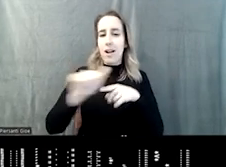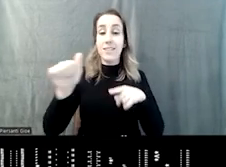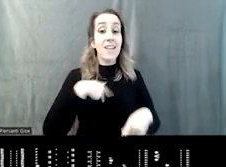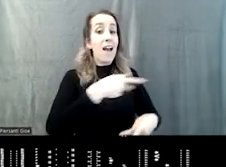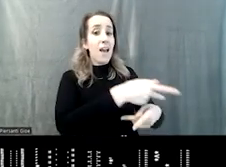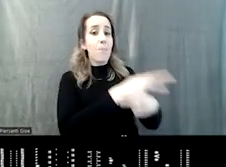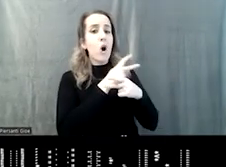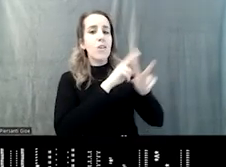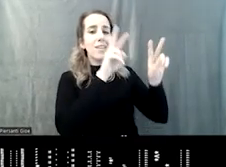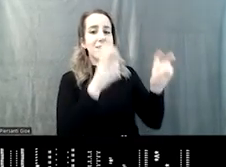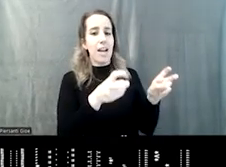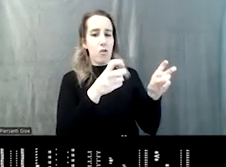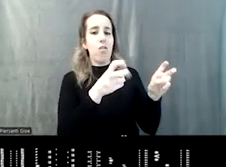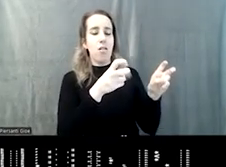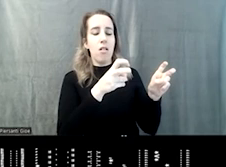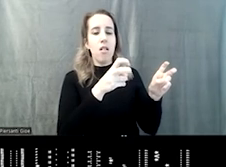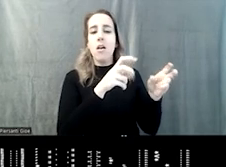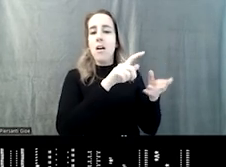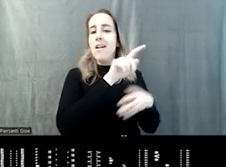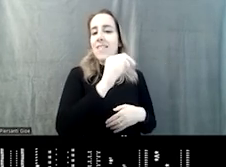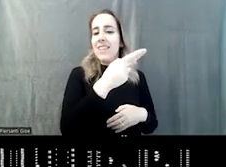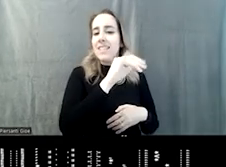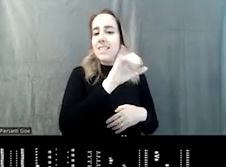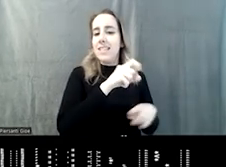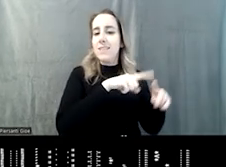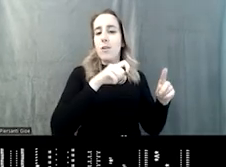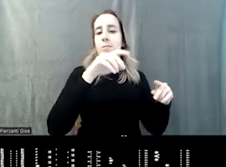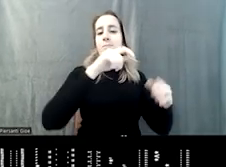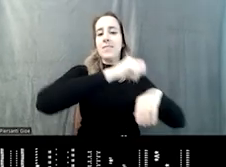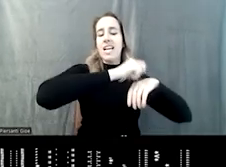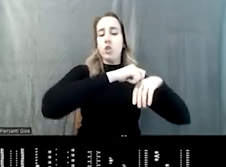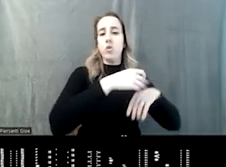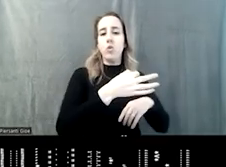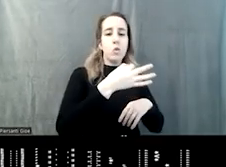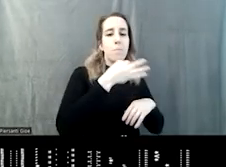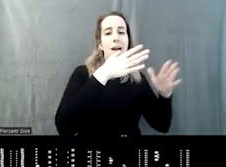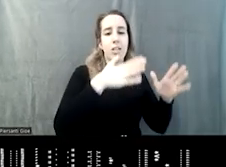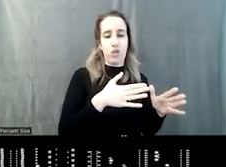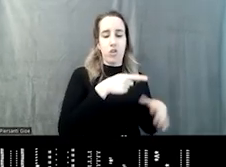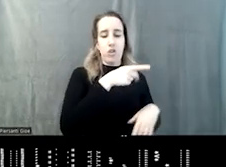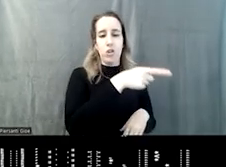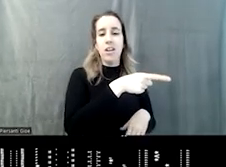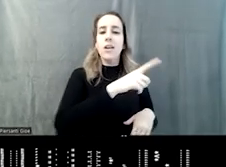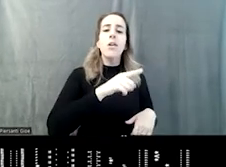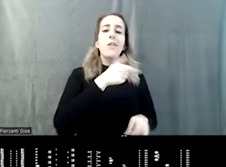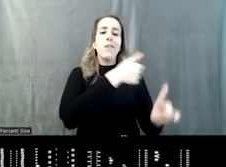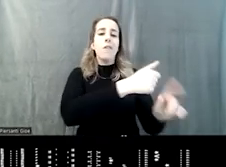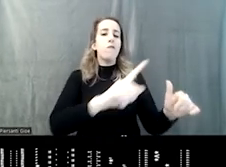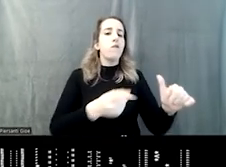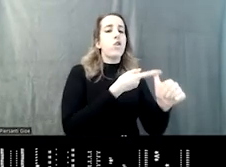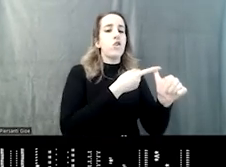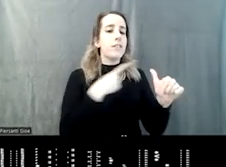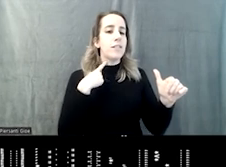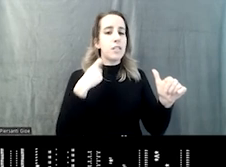of a tattooing master that we have. She is the first Samoan woman to